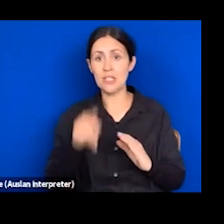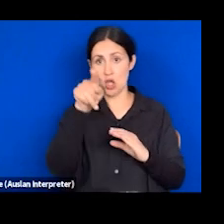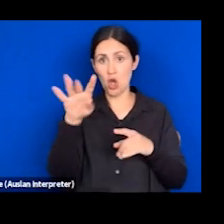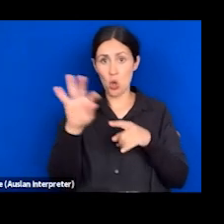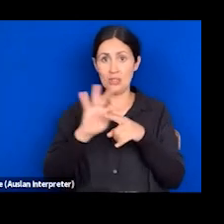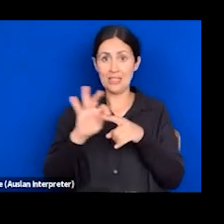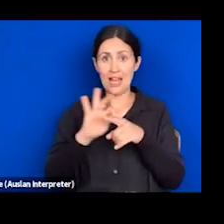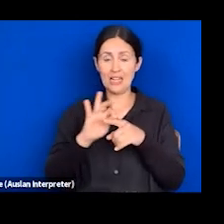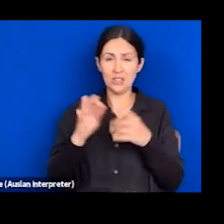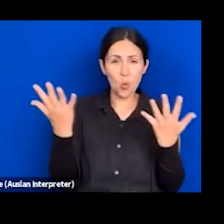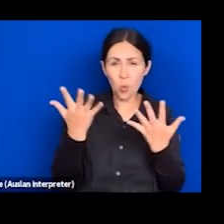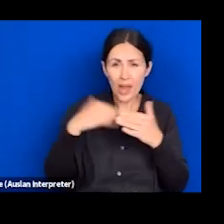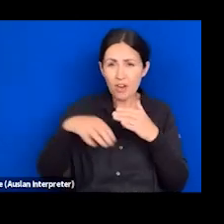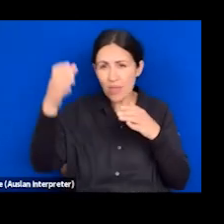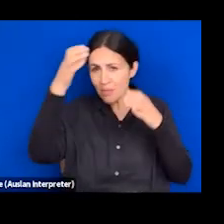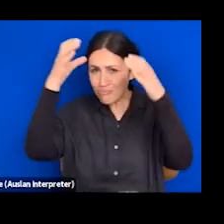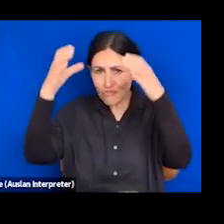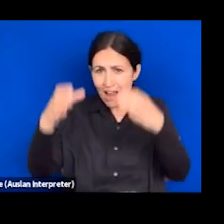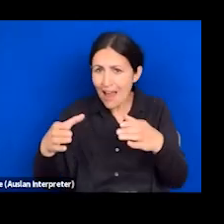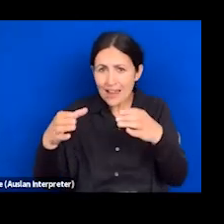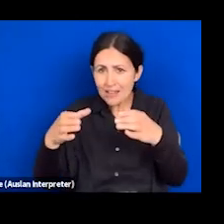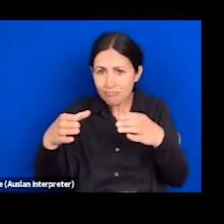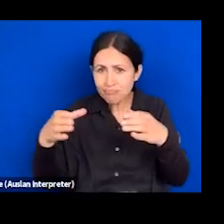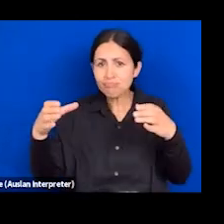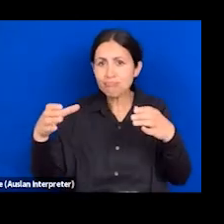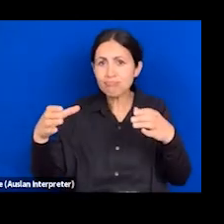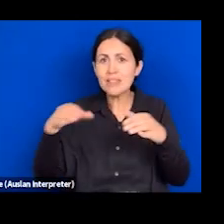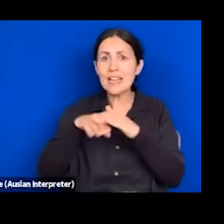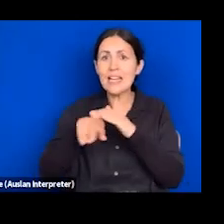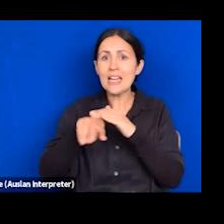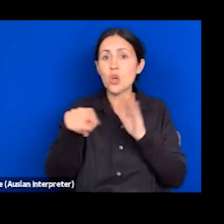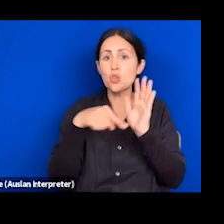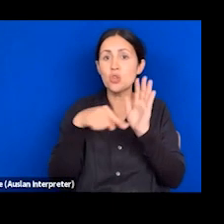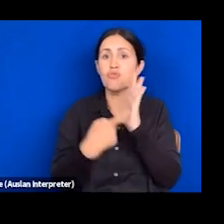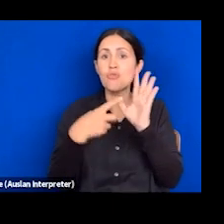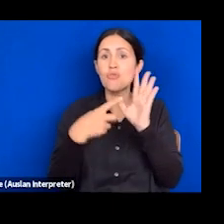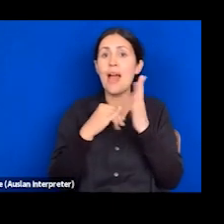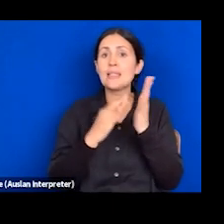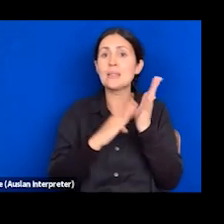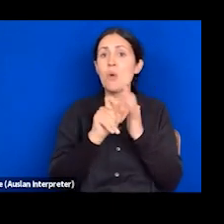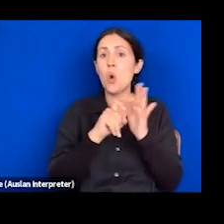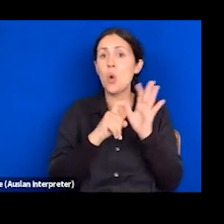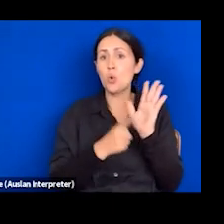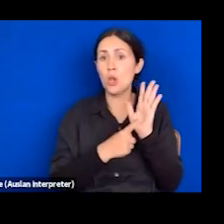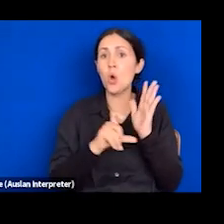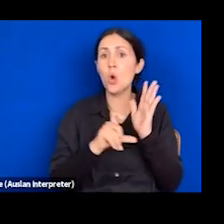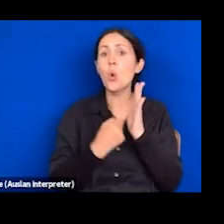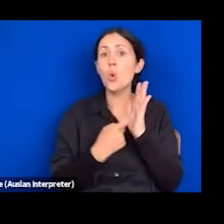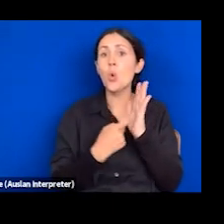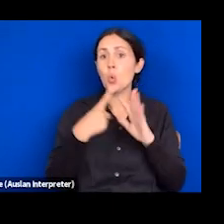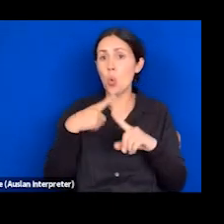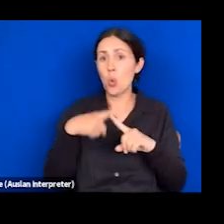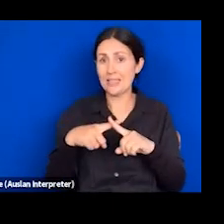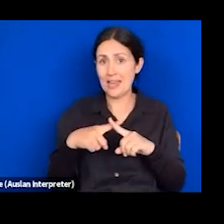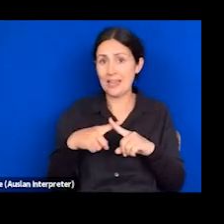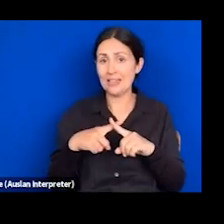in the brain is the expansion greatest. It's in the high-level transmodal association cortex. The 2A receptors are densely expressed. Makes